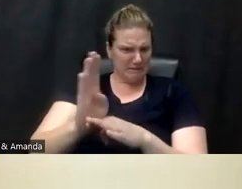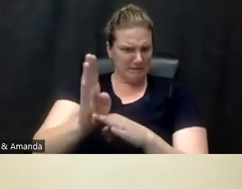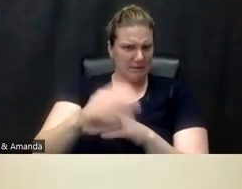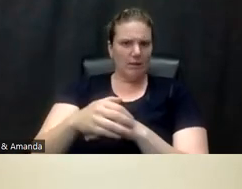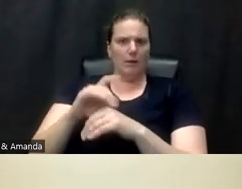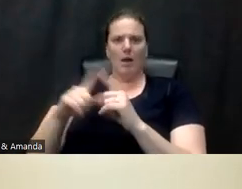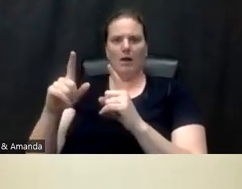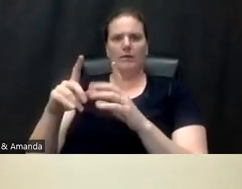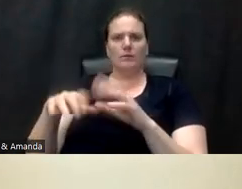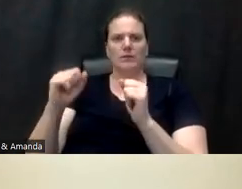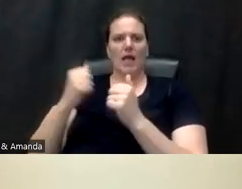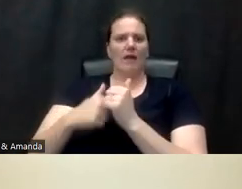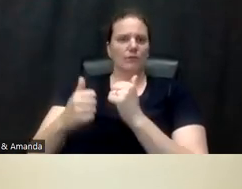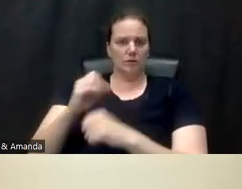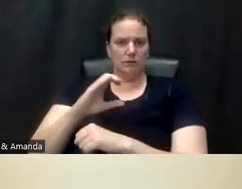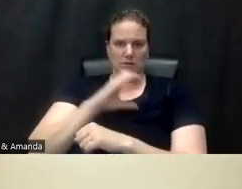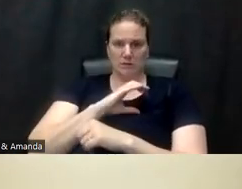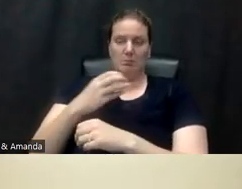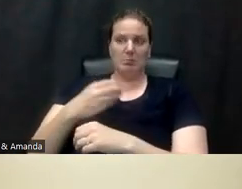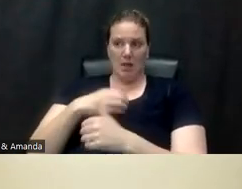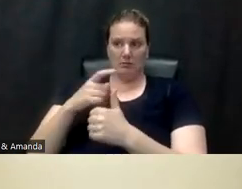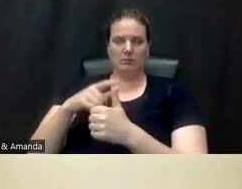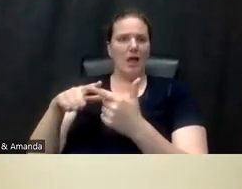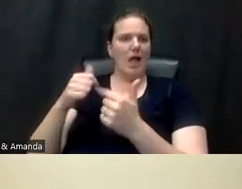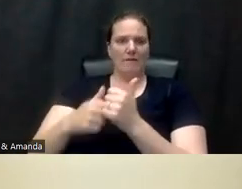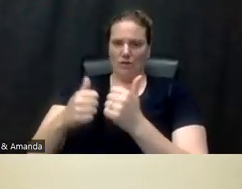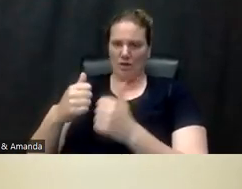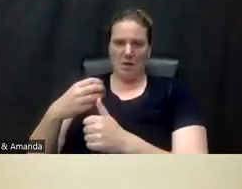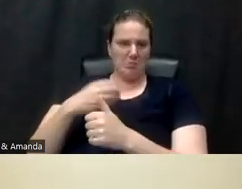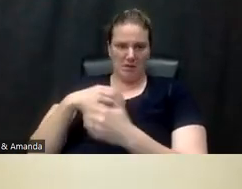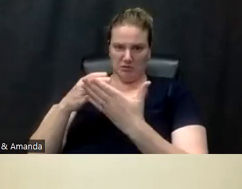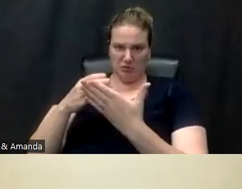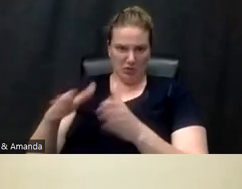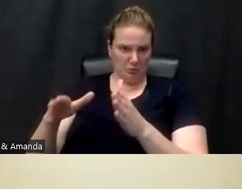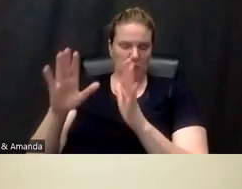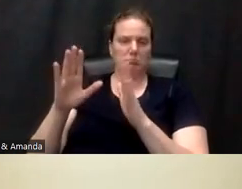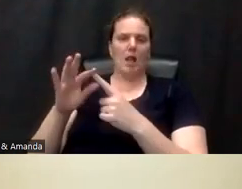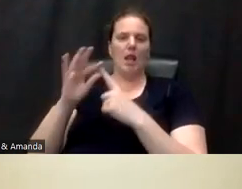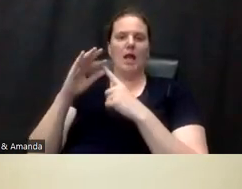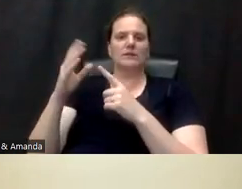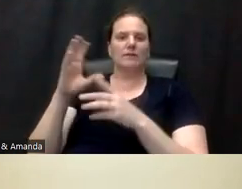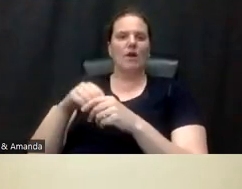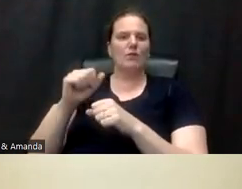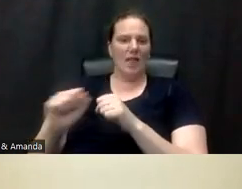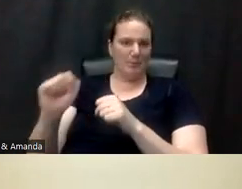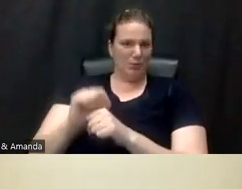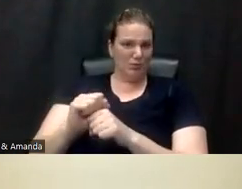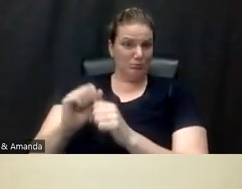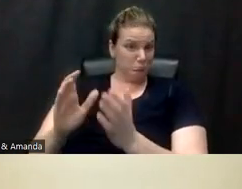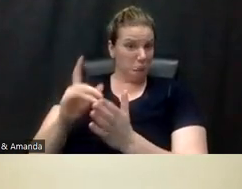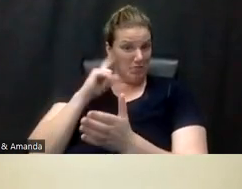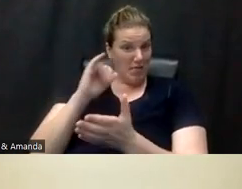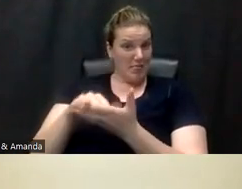they're going to take every single citizen complaint and every single complaint in general, unless it has something to do with labor. So I thought that